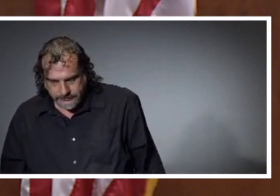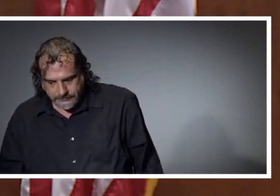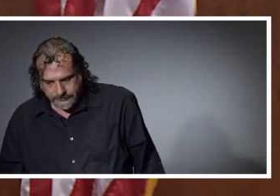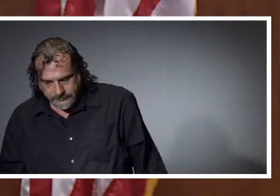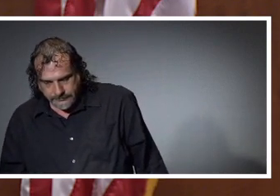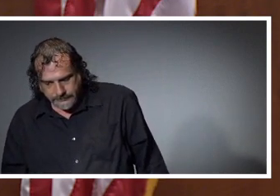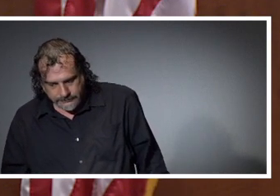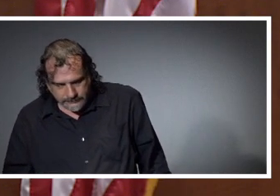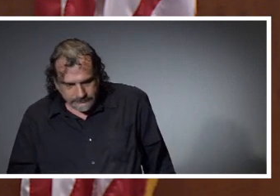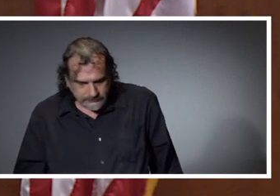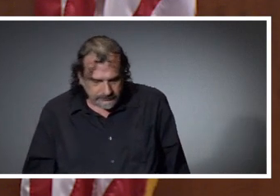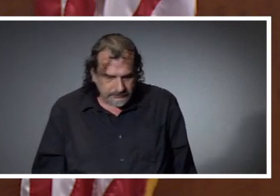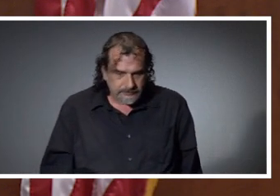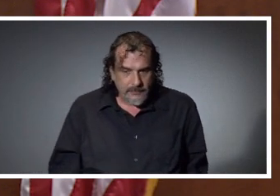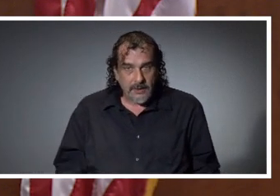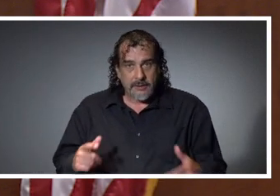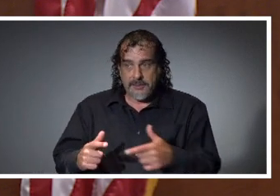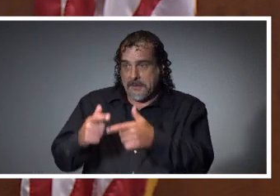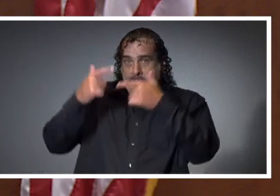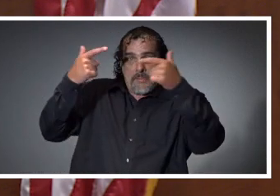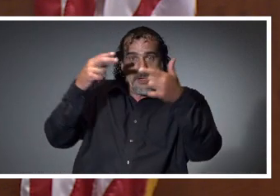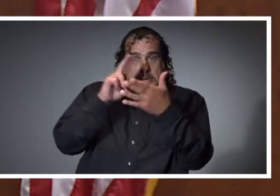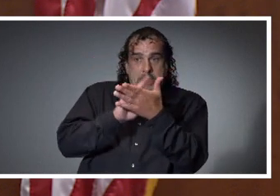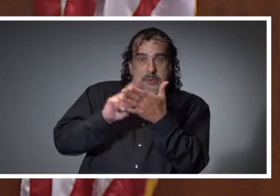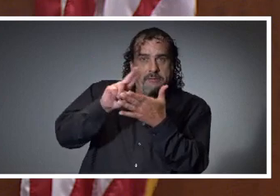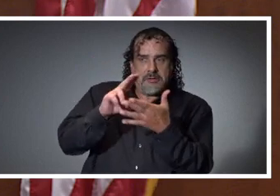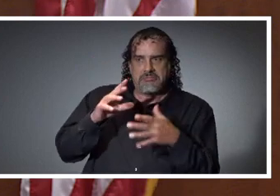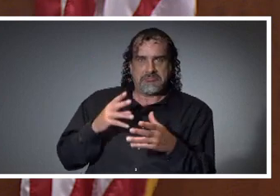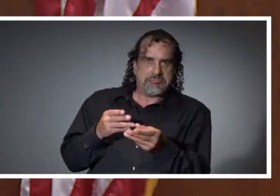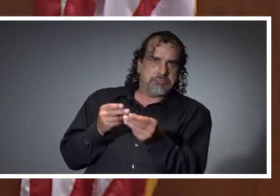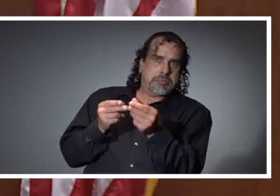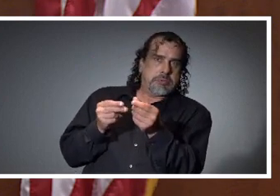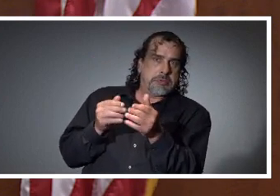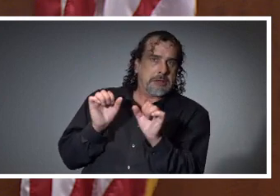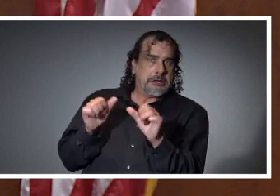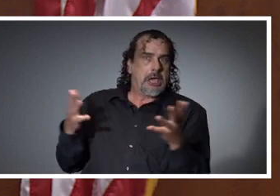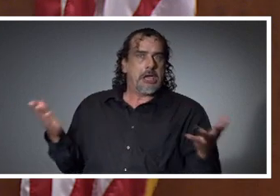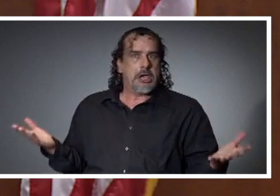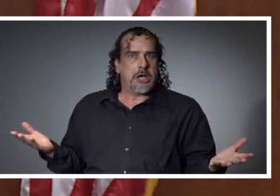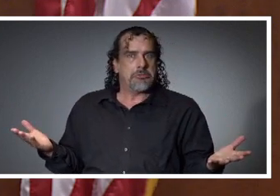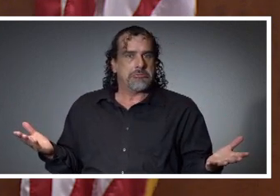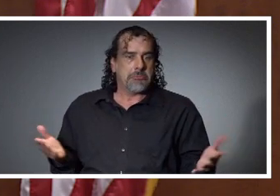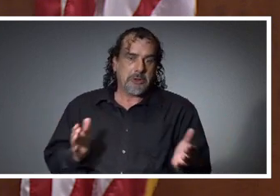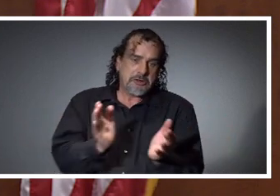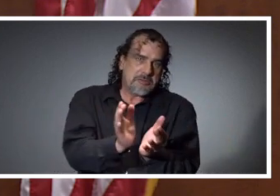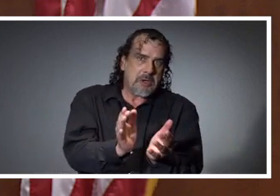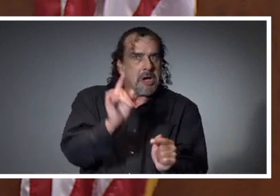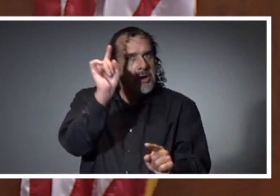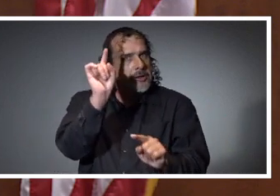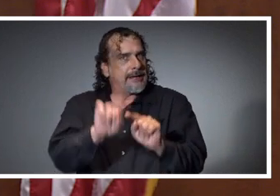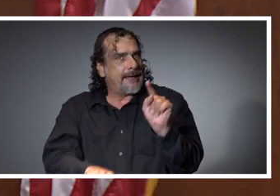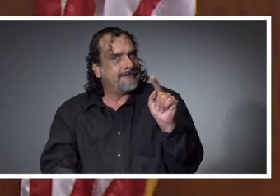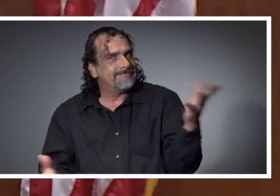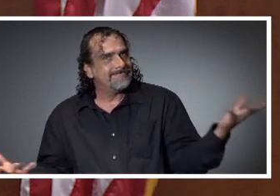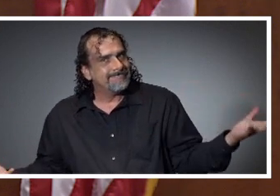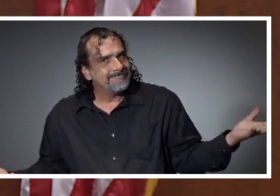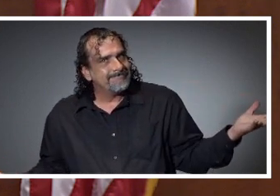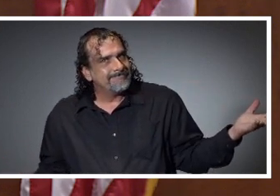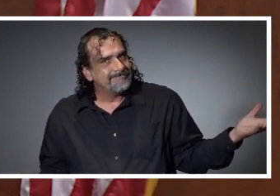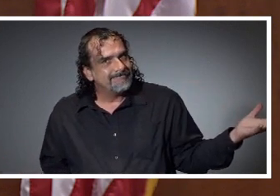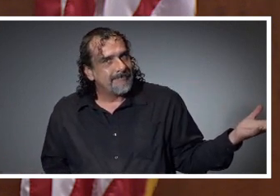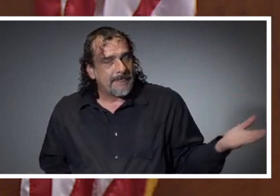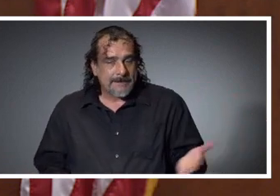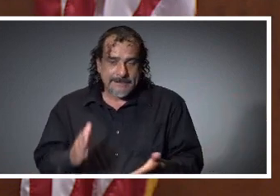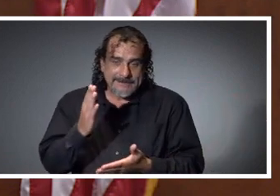those larger institutions to be able to adhere to that than it is others. And so, you know, I think a lot of these are